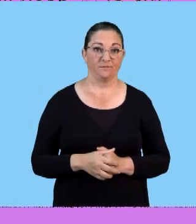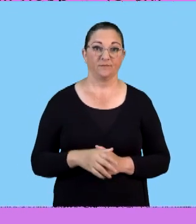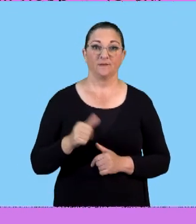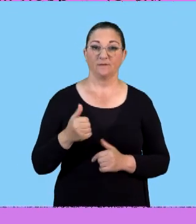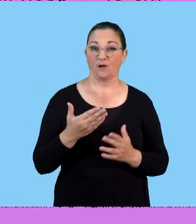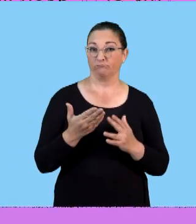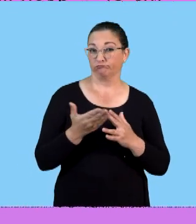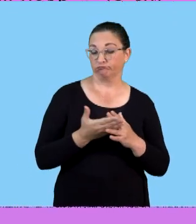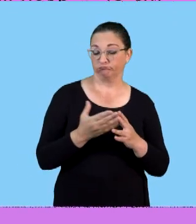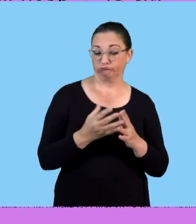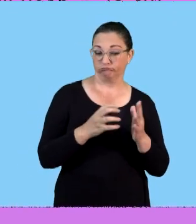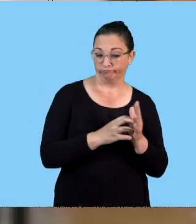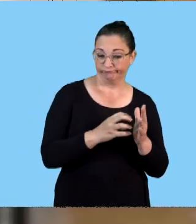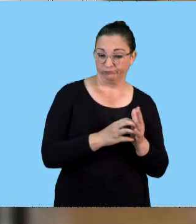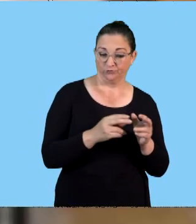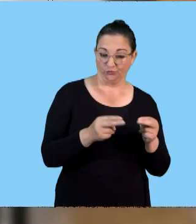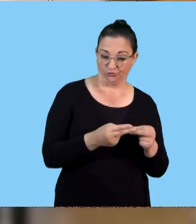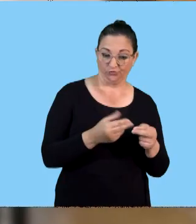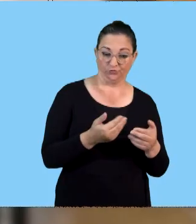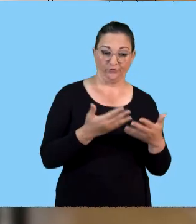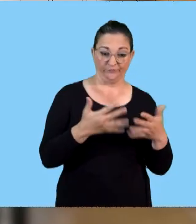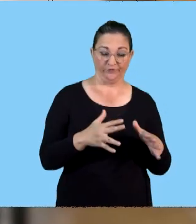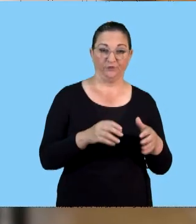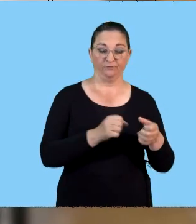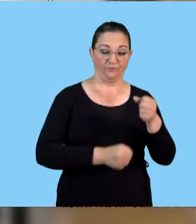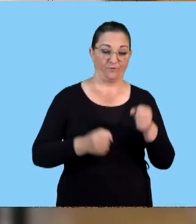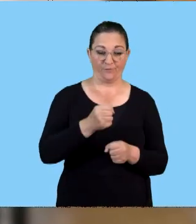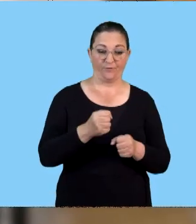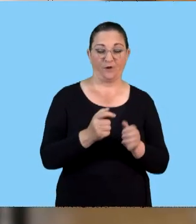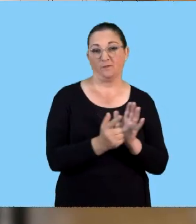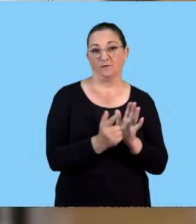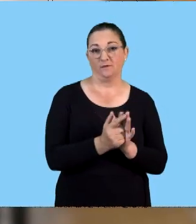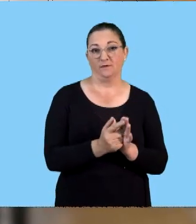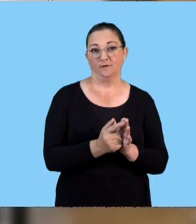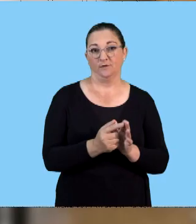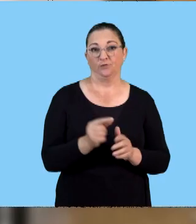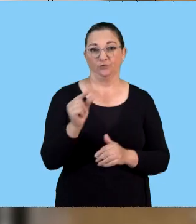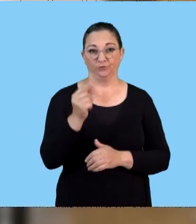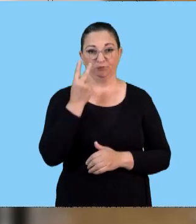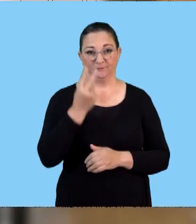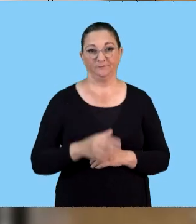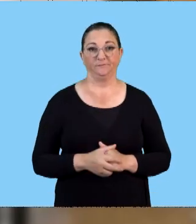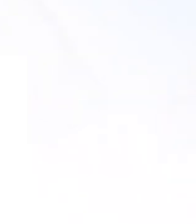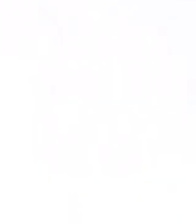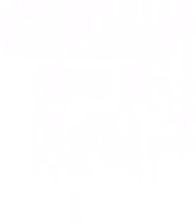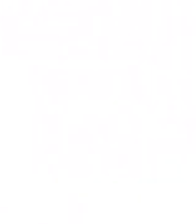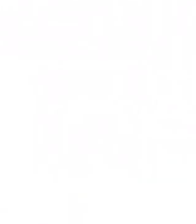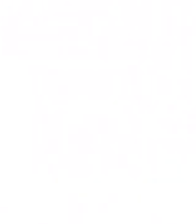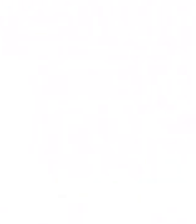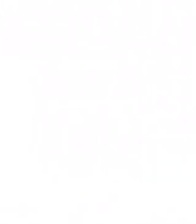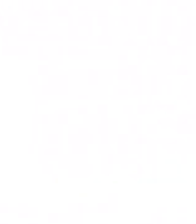1,107,52358 squared centimeters. Guys, let us take a quick break. After the break, we wrap up today's lesson. See you now.